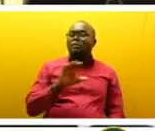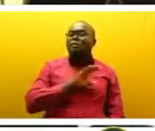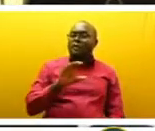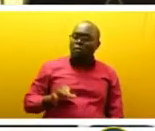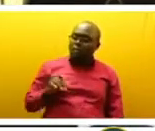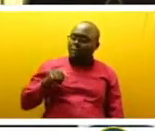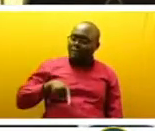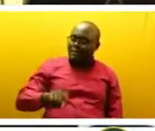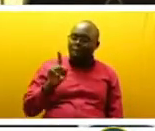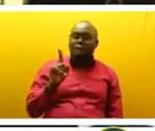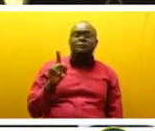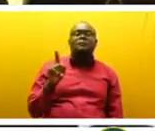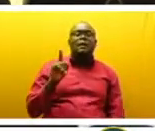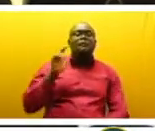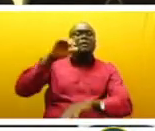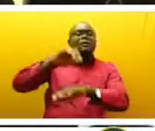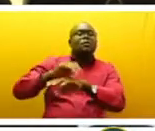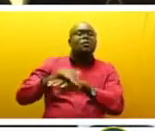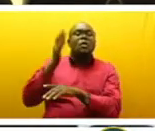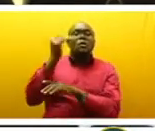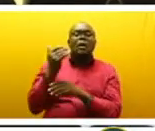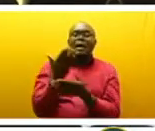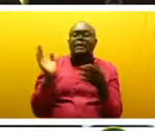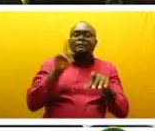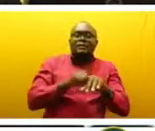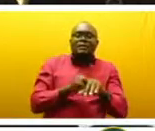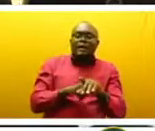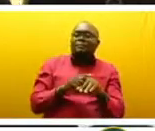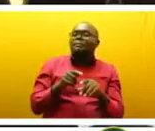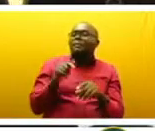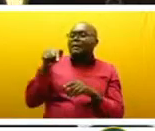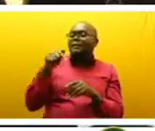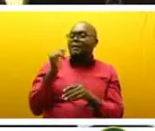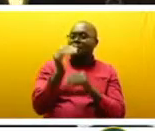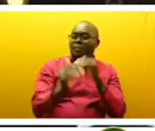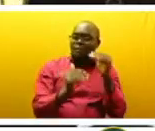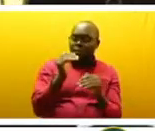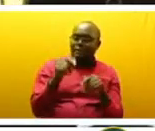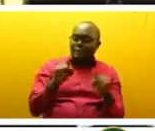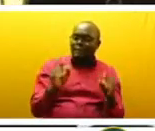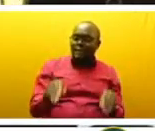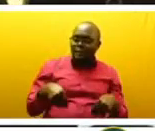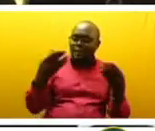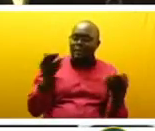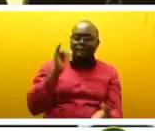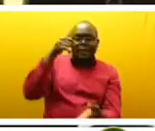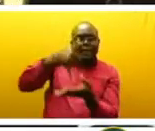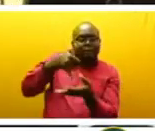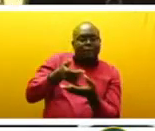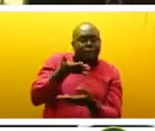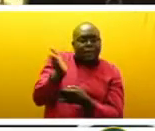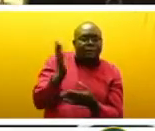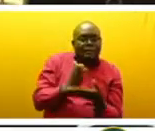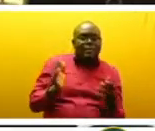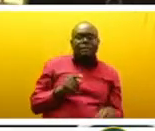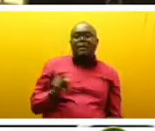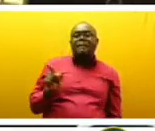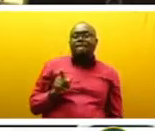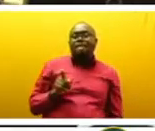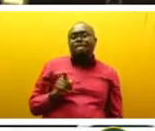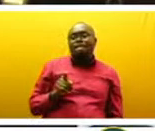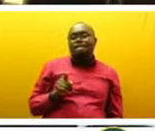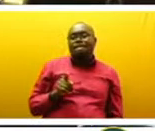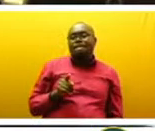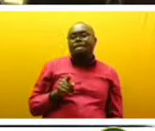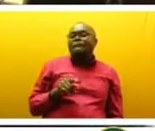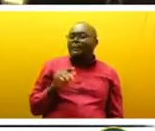extremely magnanimous because at various points in this process, he's even involved them somewhat.